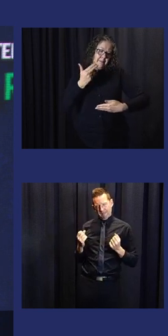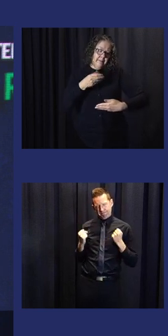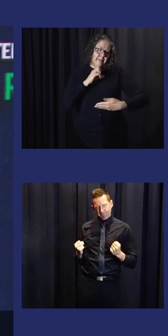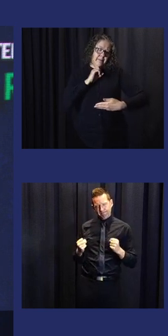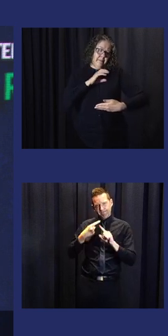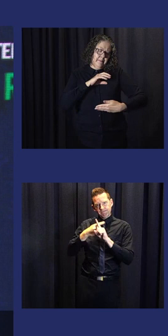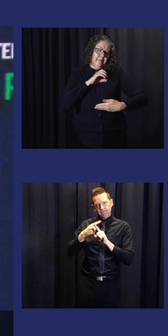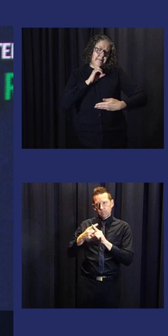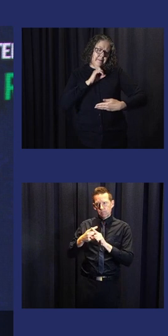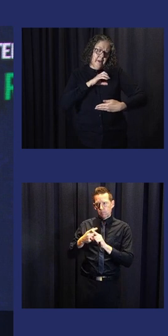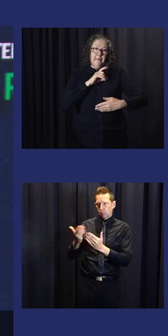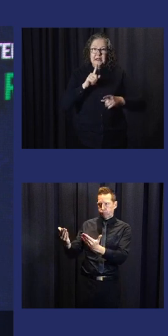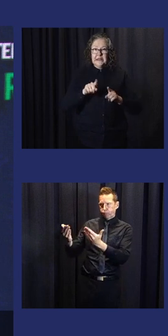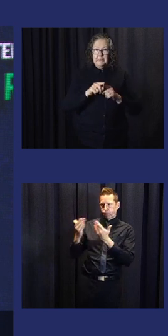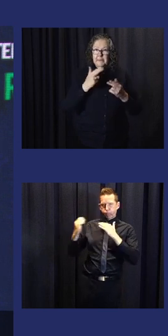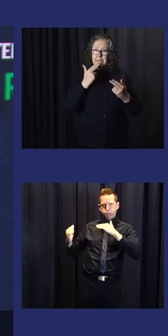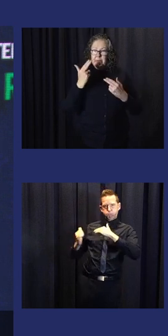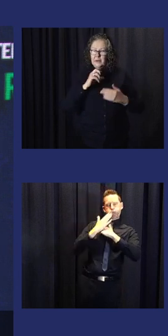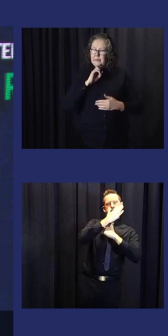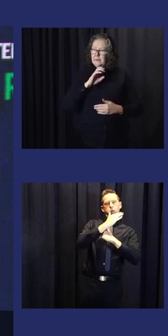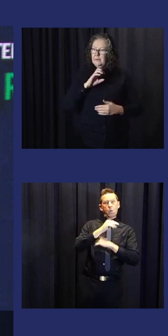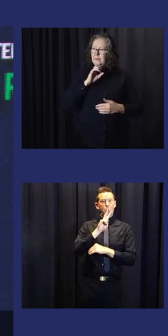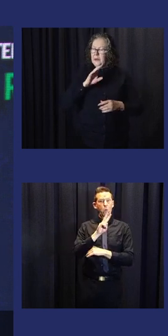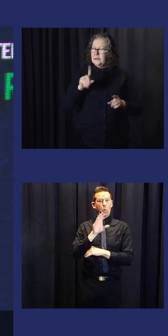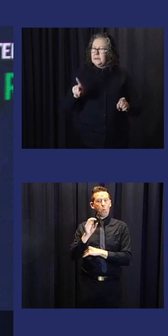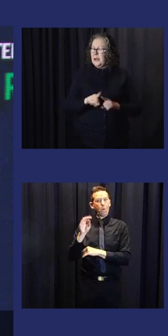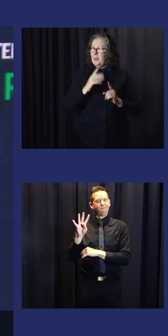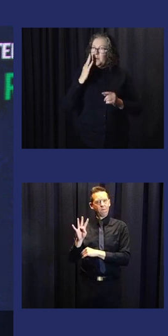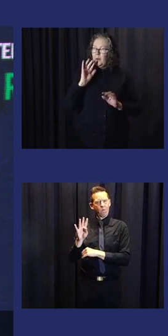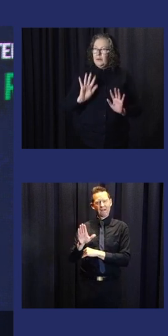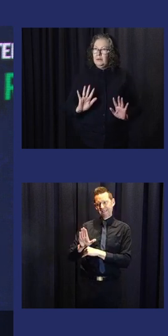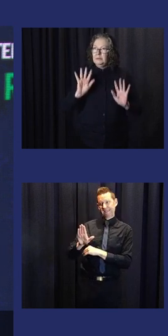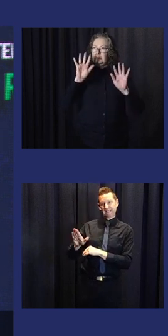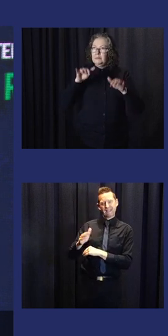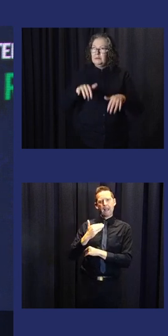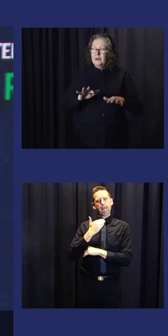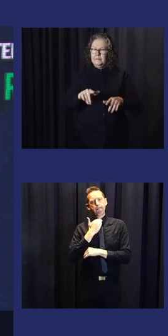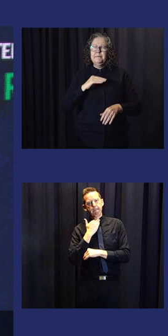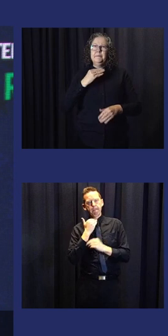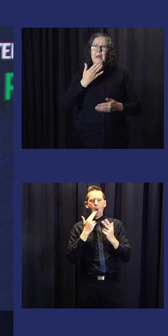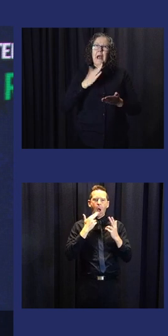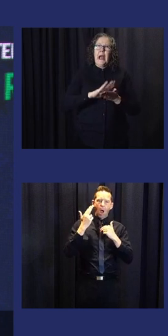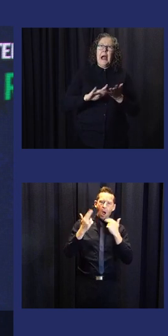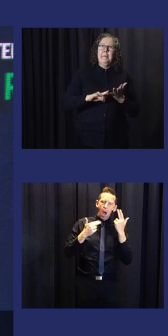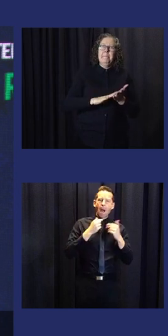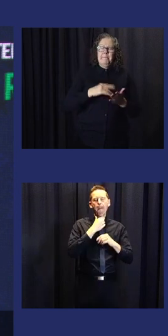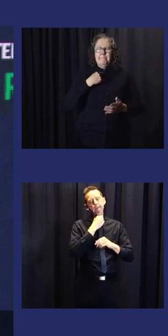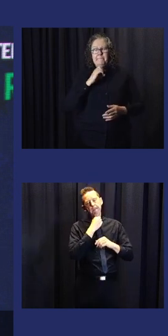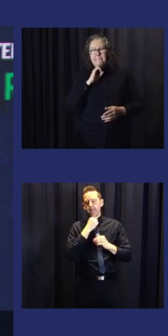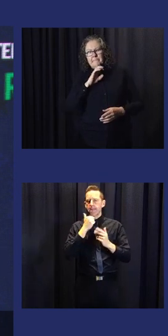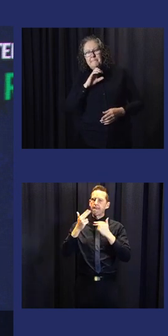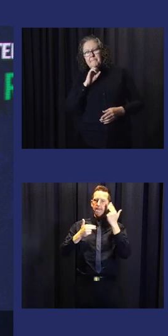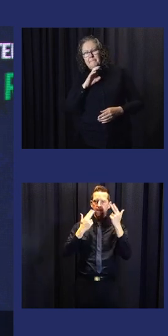and tsunami hit in December 2004. Many parts of humming and song lyrics consist